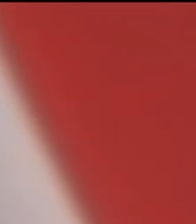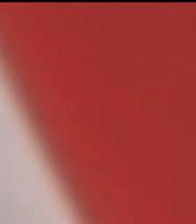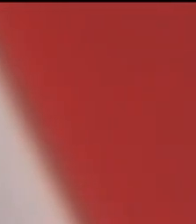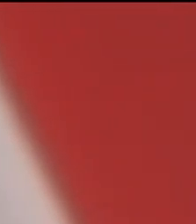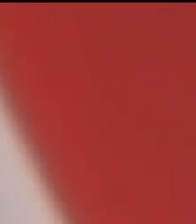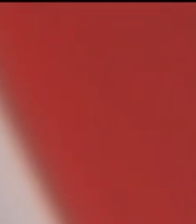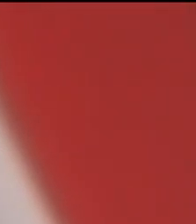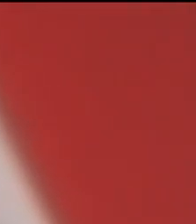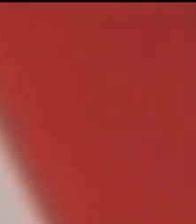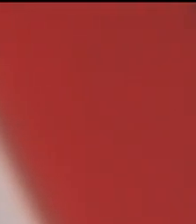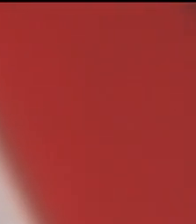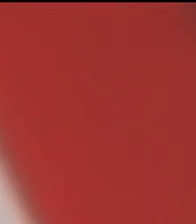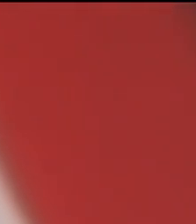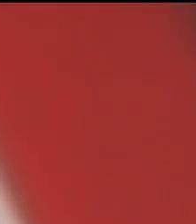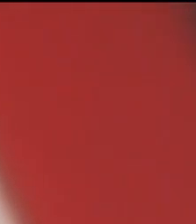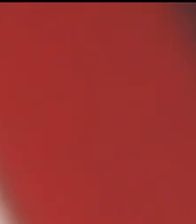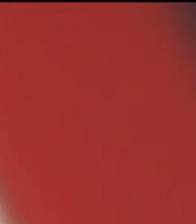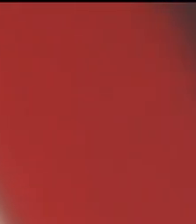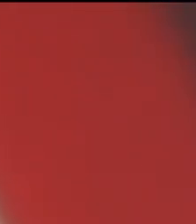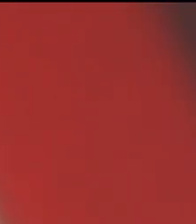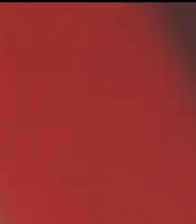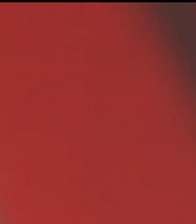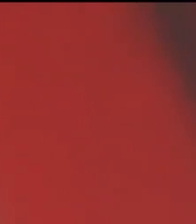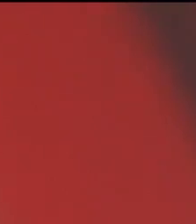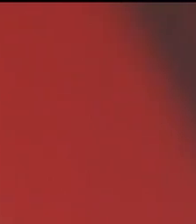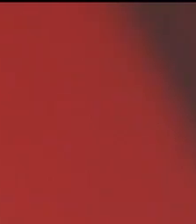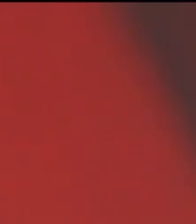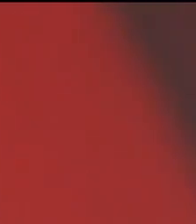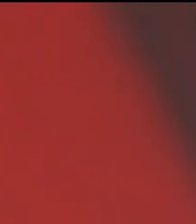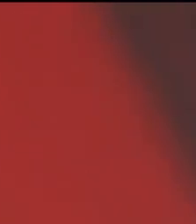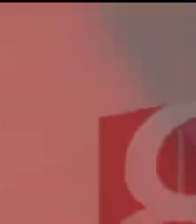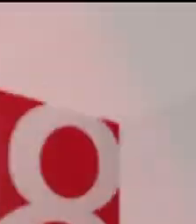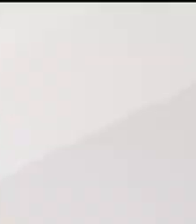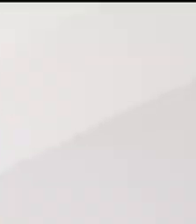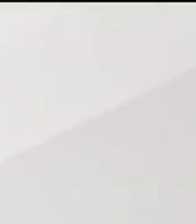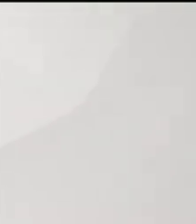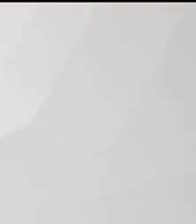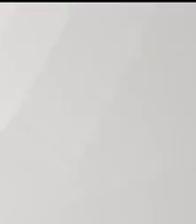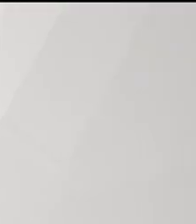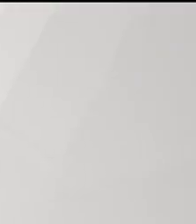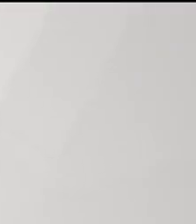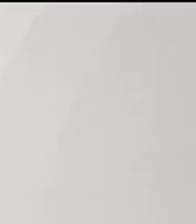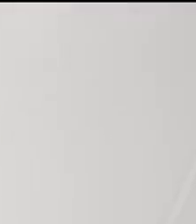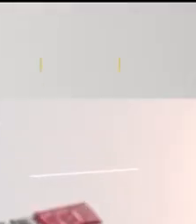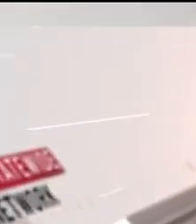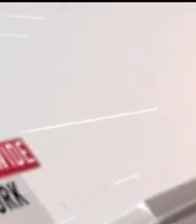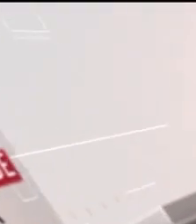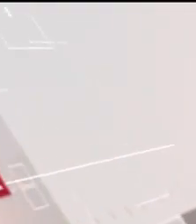stage 5. We'll have much more coming up today at 5 and 6 and online at wishtv.com.